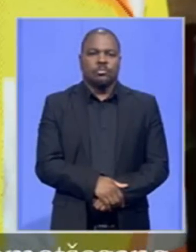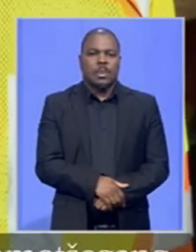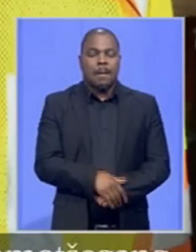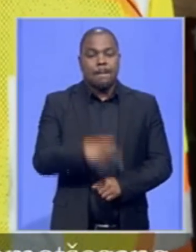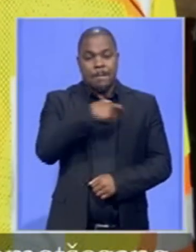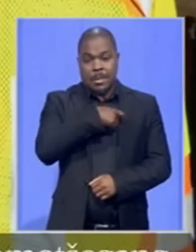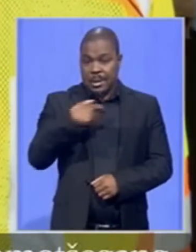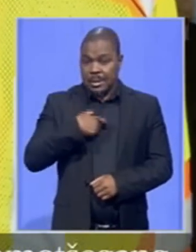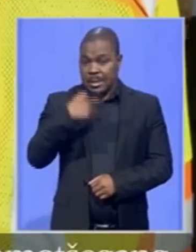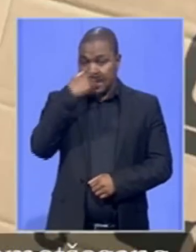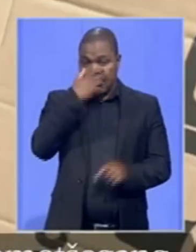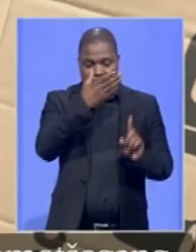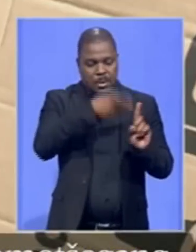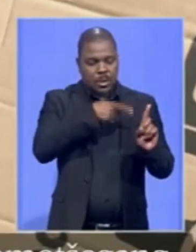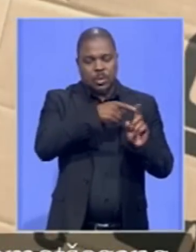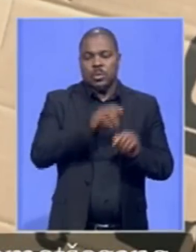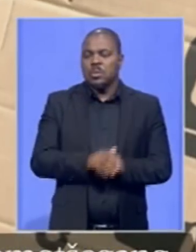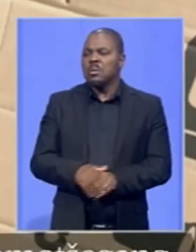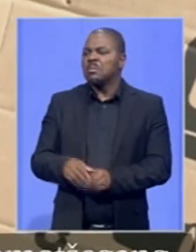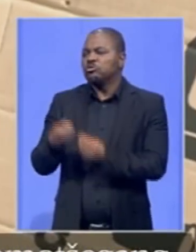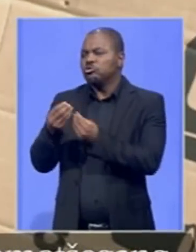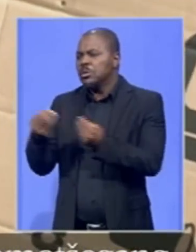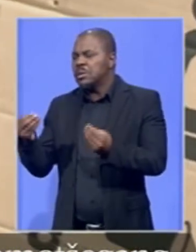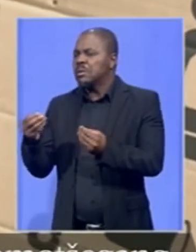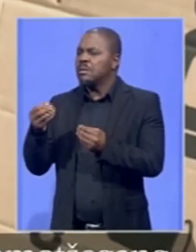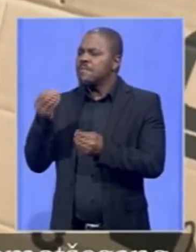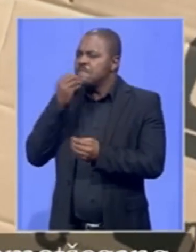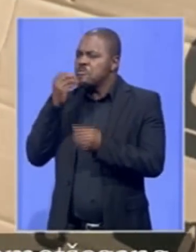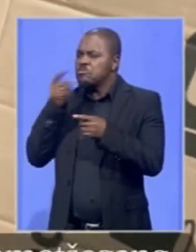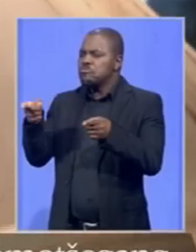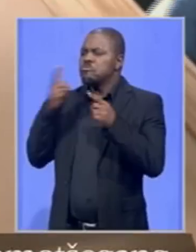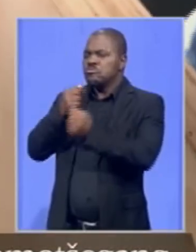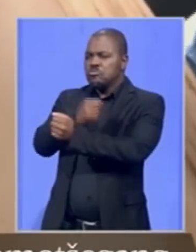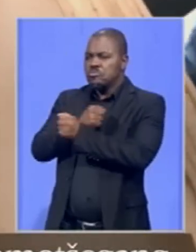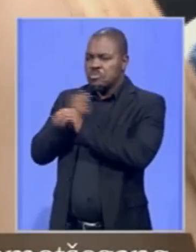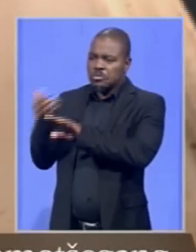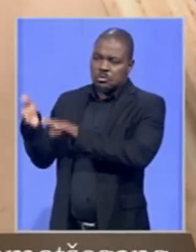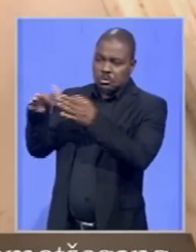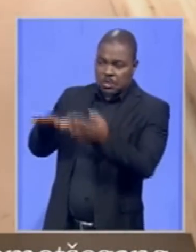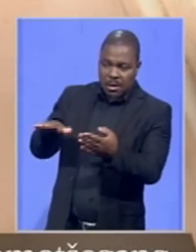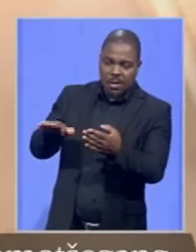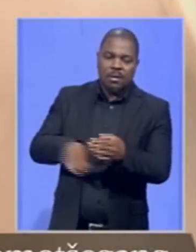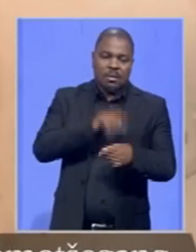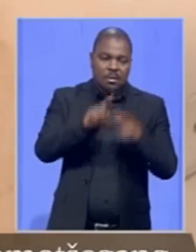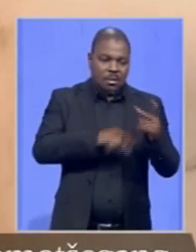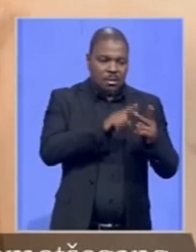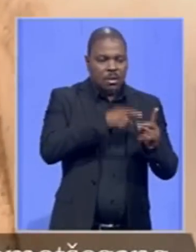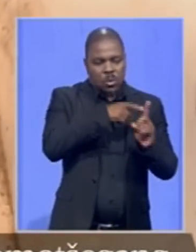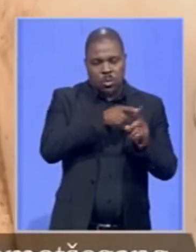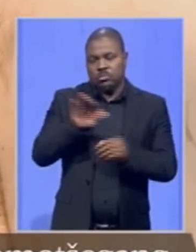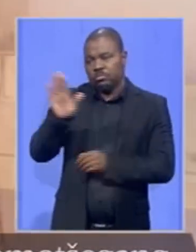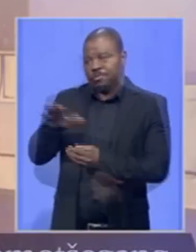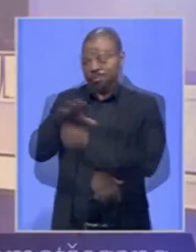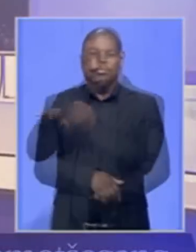Mopresidente Cyril Ramaphosa o rometše mantšu a kwelo bohloko go malapa a batšwa sehlabelo ba mpholo wa dijo.